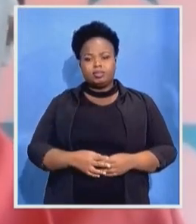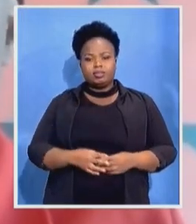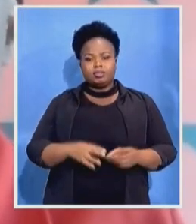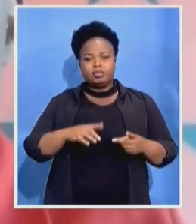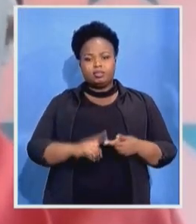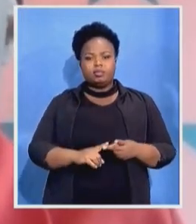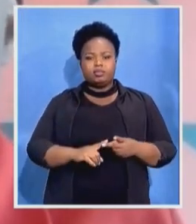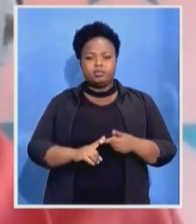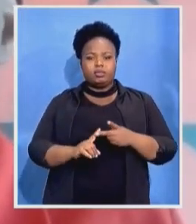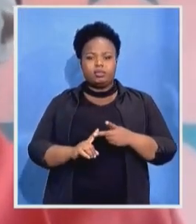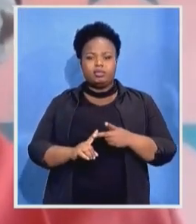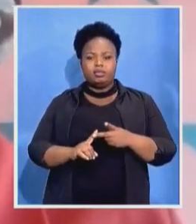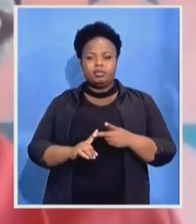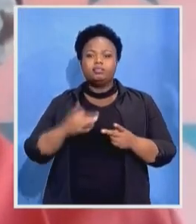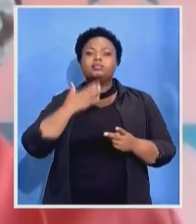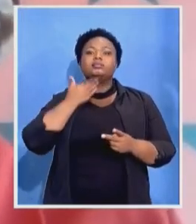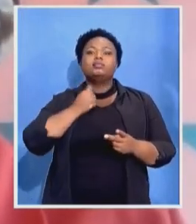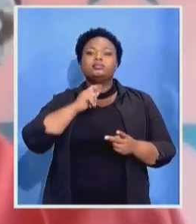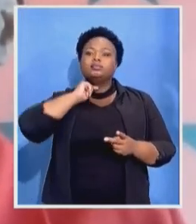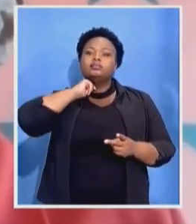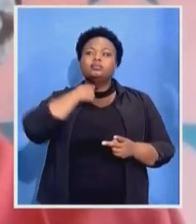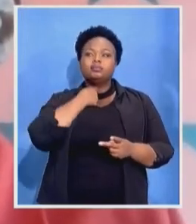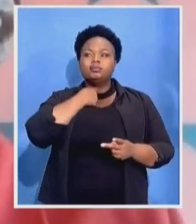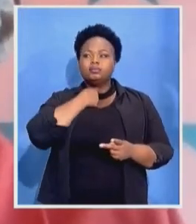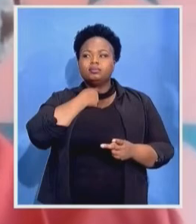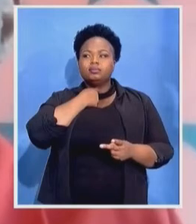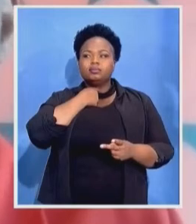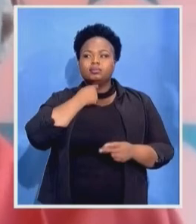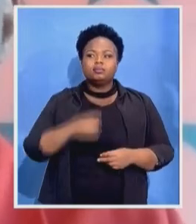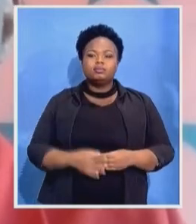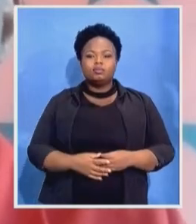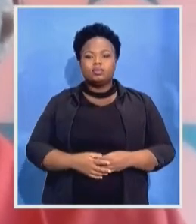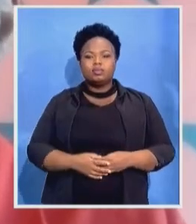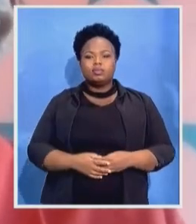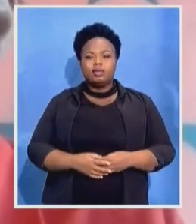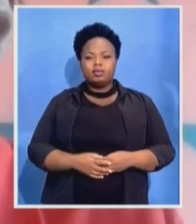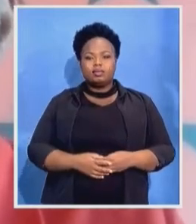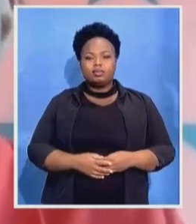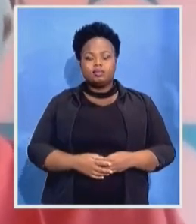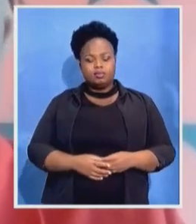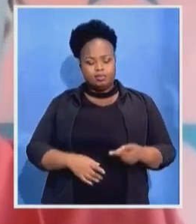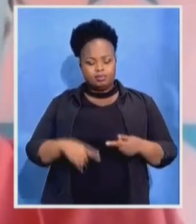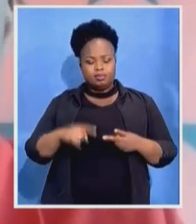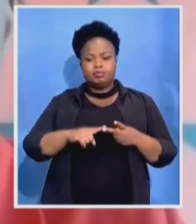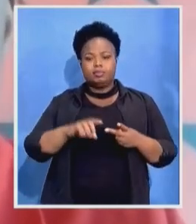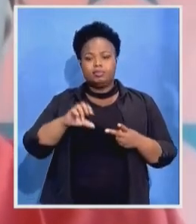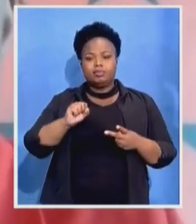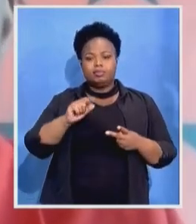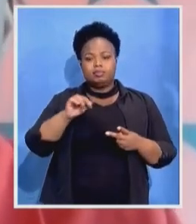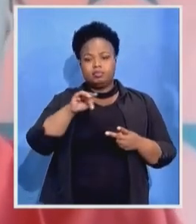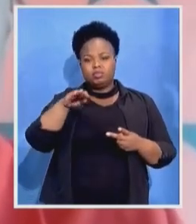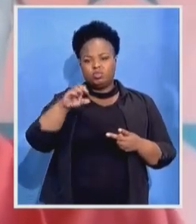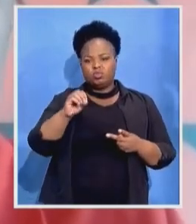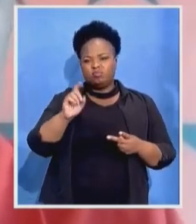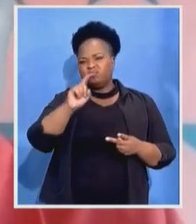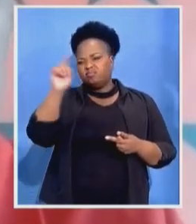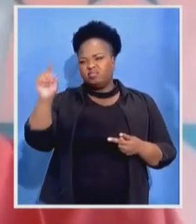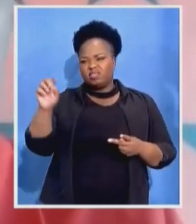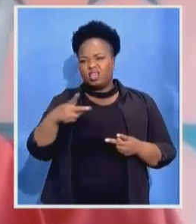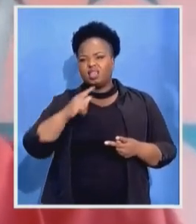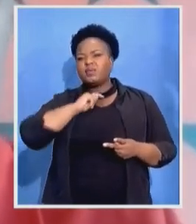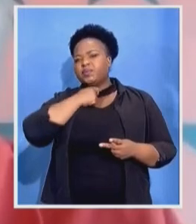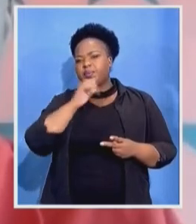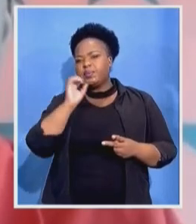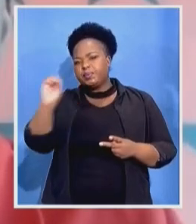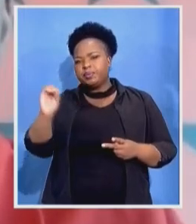And Comrade Stembiso Bengu to please mute all those who did not mute themselves, because they appear on the